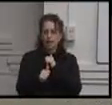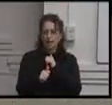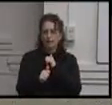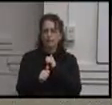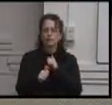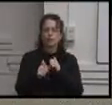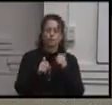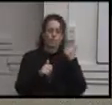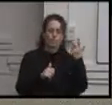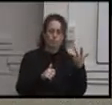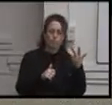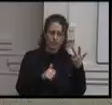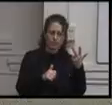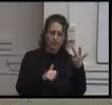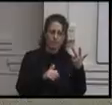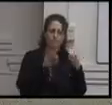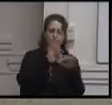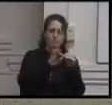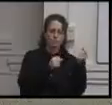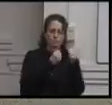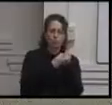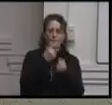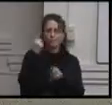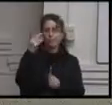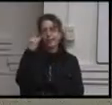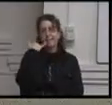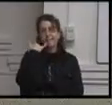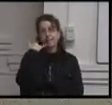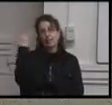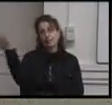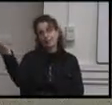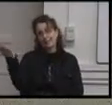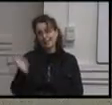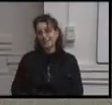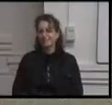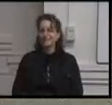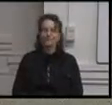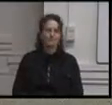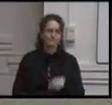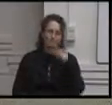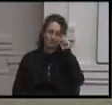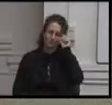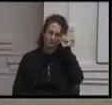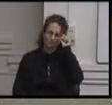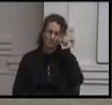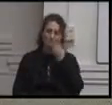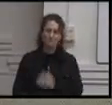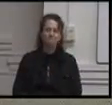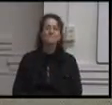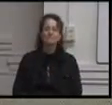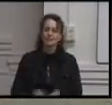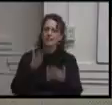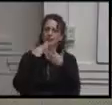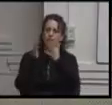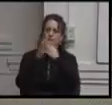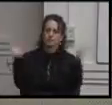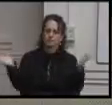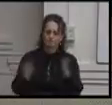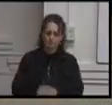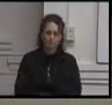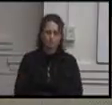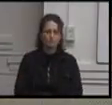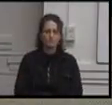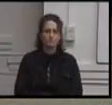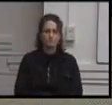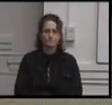abstention and one out of the room taking a phone call. Thank you very much. Thank you. You're very welcome. Chairman, Thank